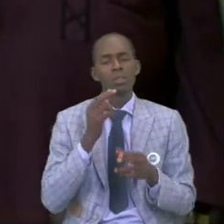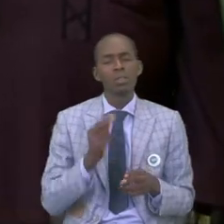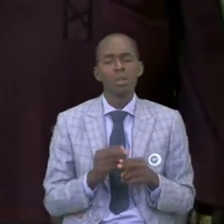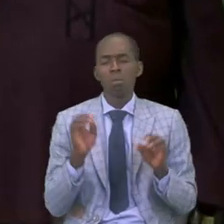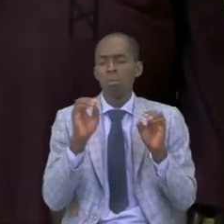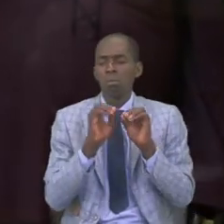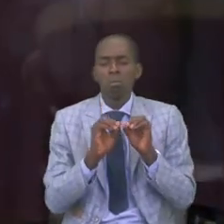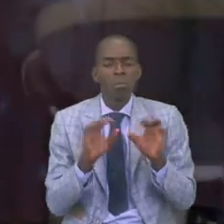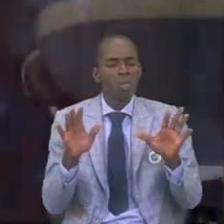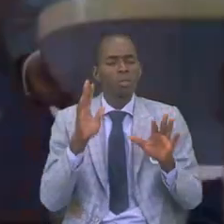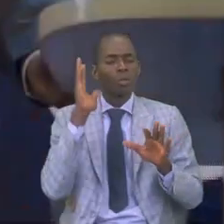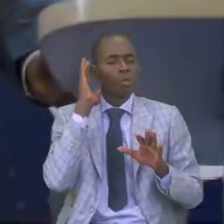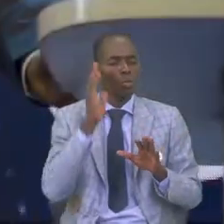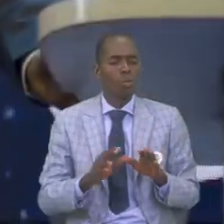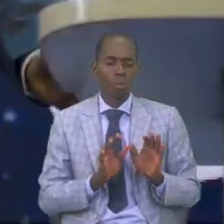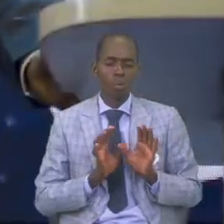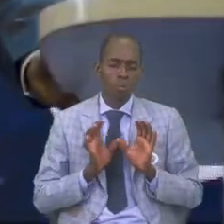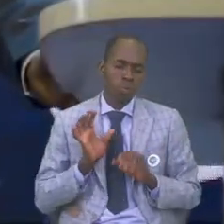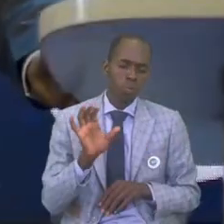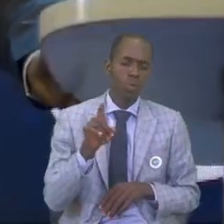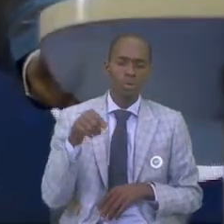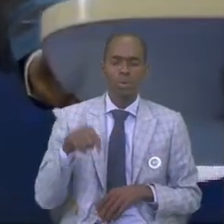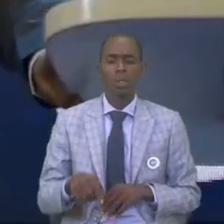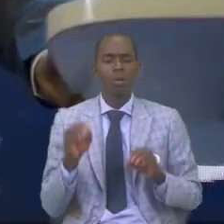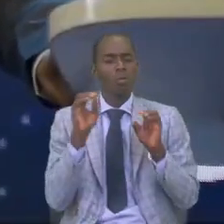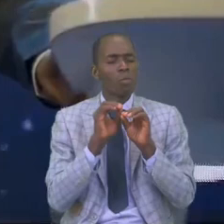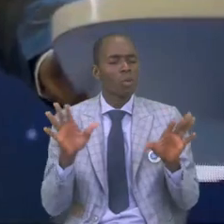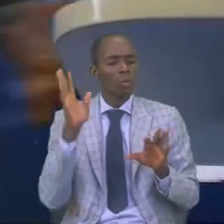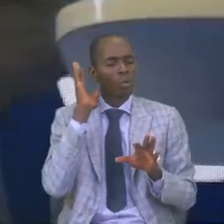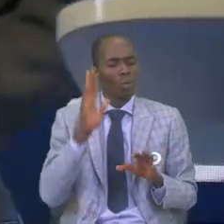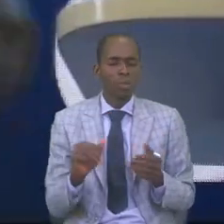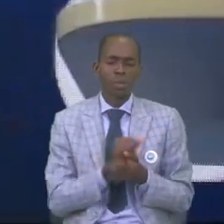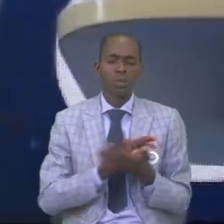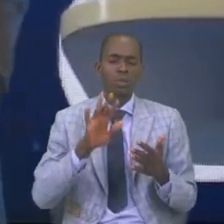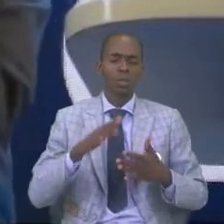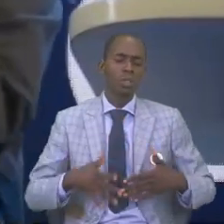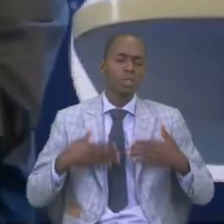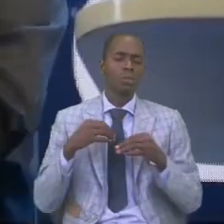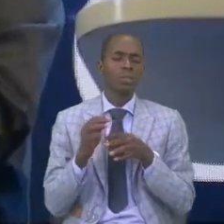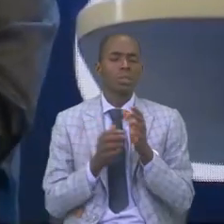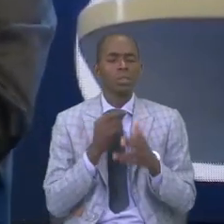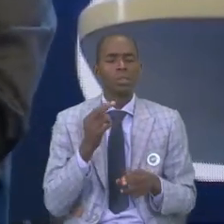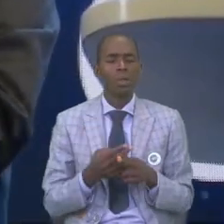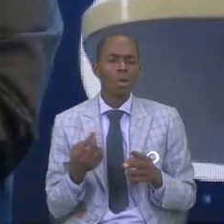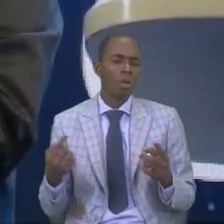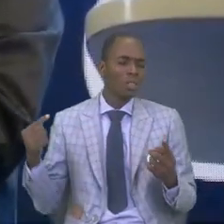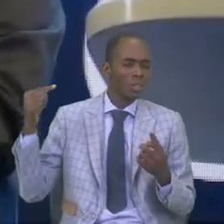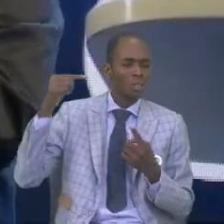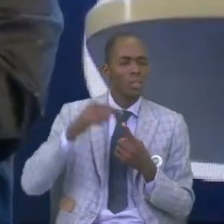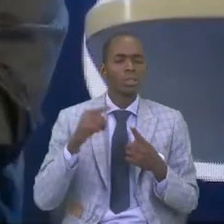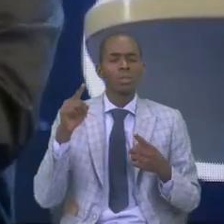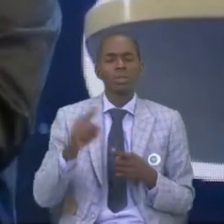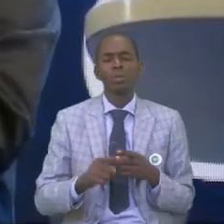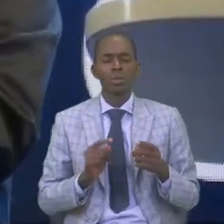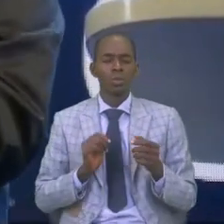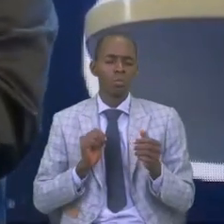Nothing will push you down. Nothing will destroy your life until you cross every